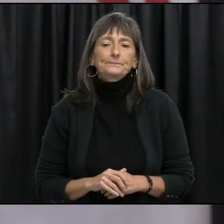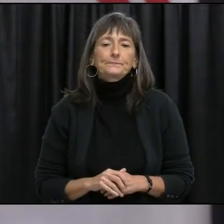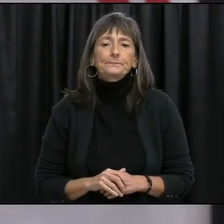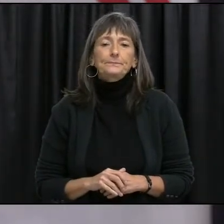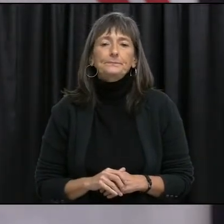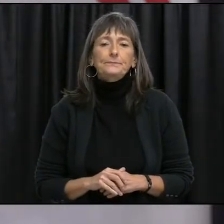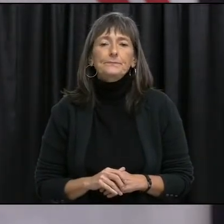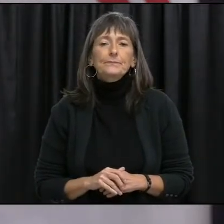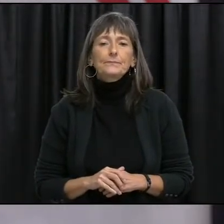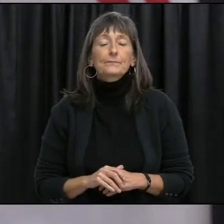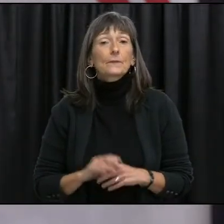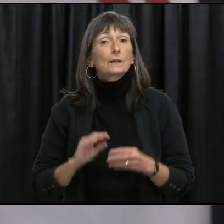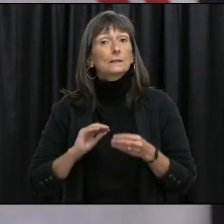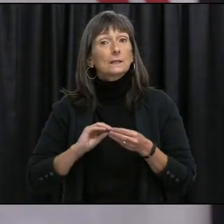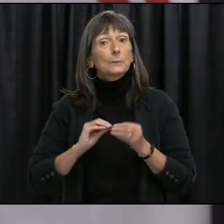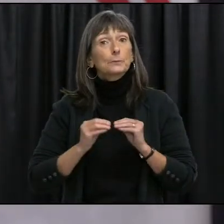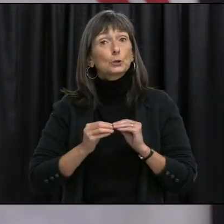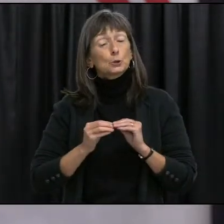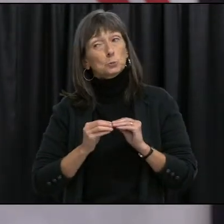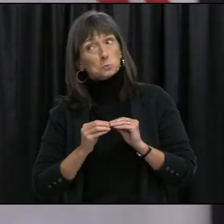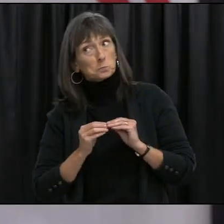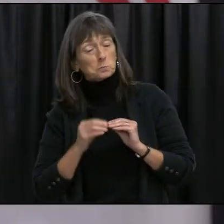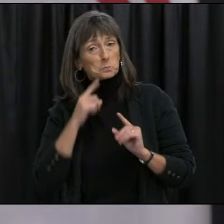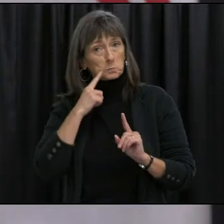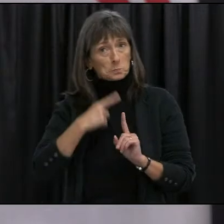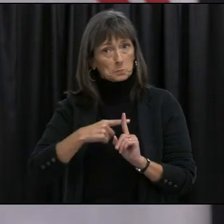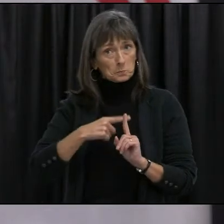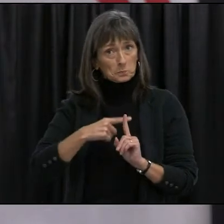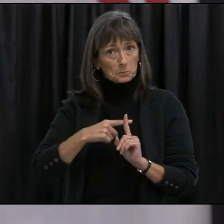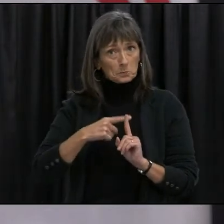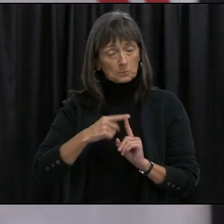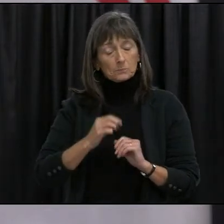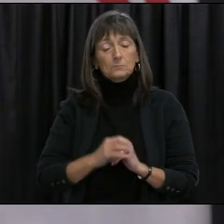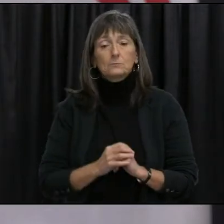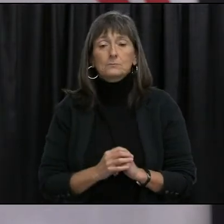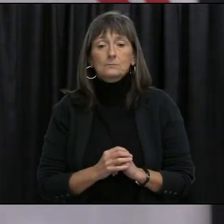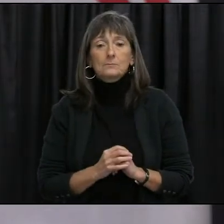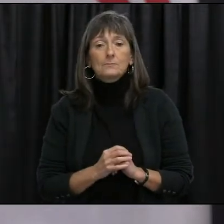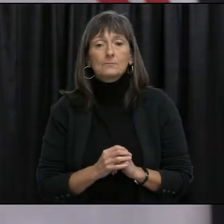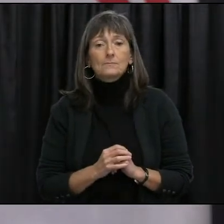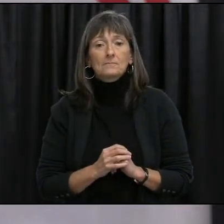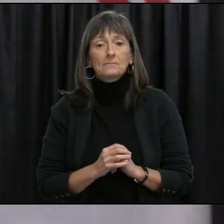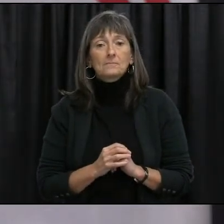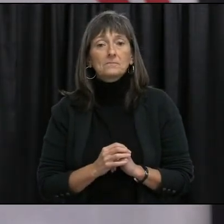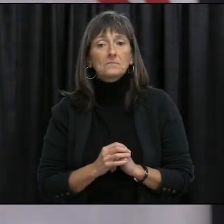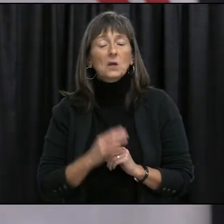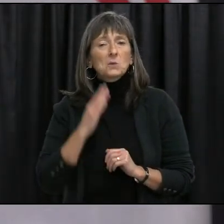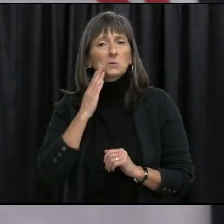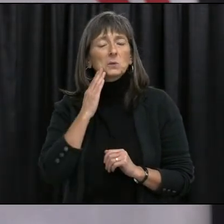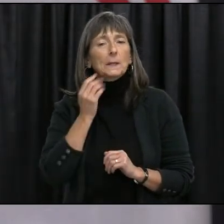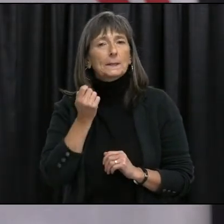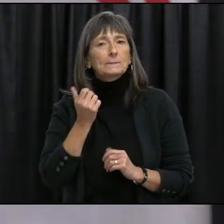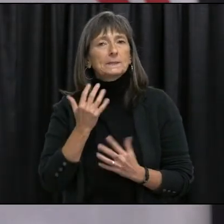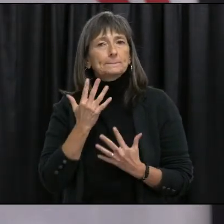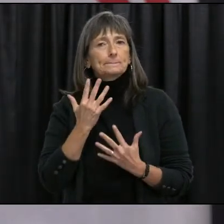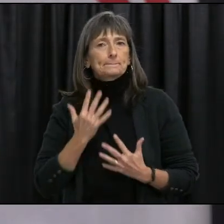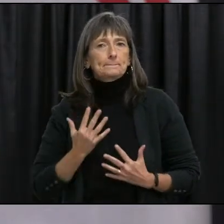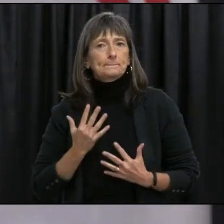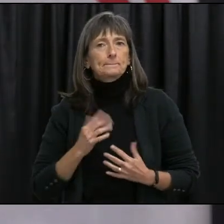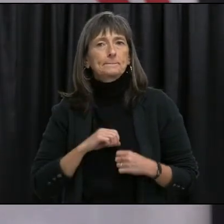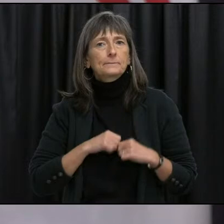The numbers are encouraging. Obviously, it's tinged with some sadness because